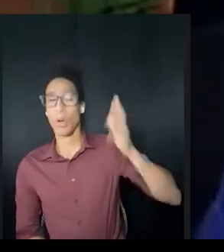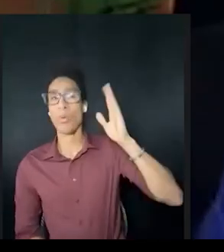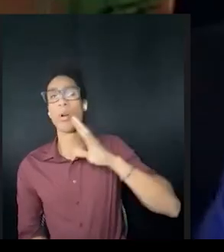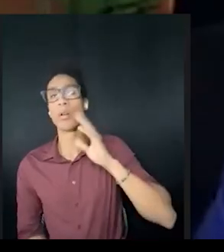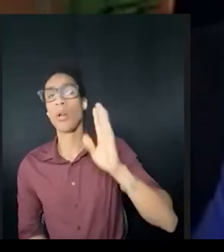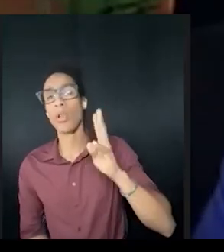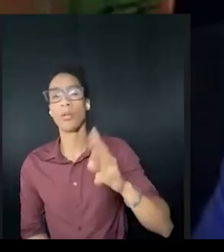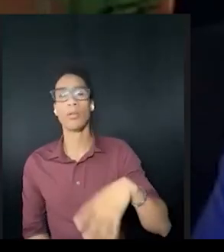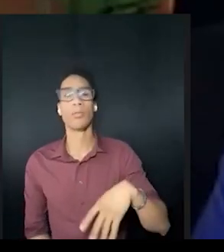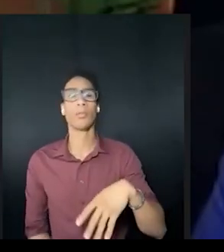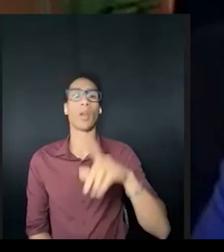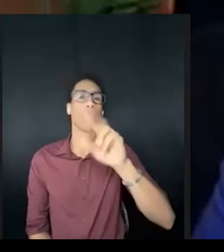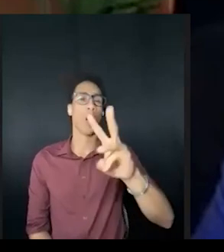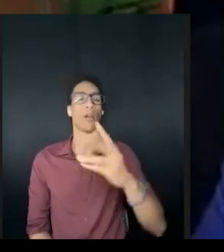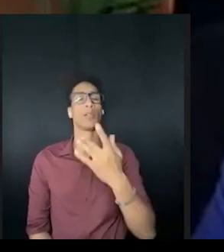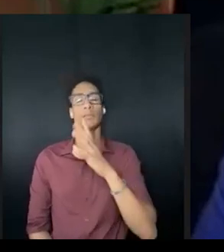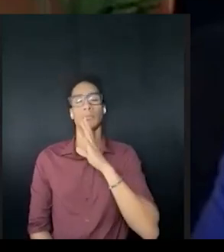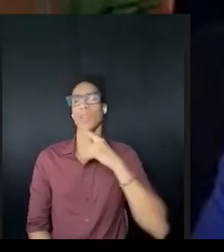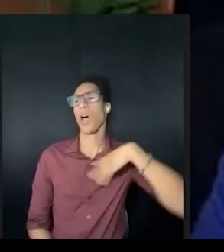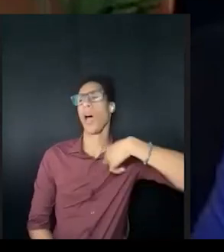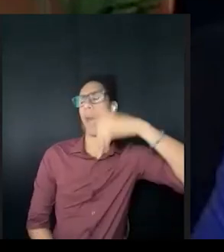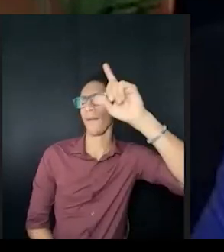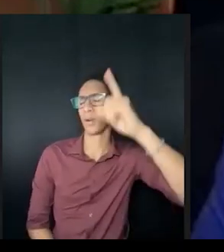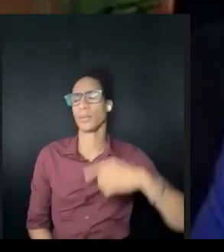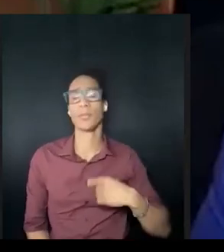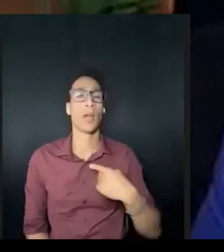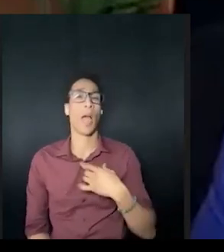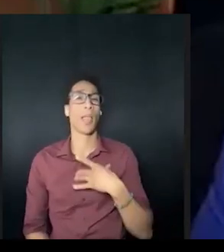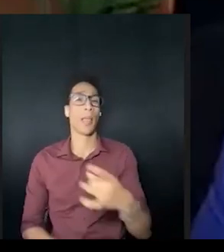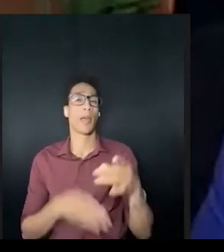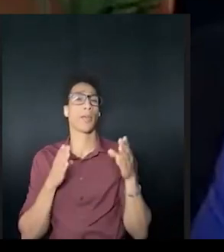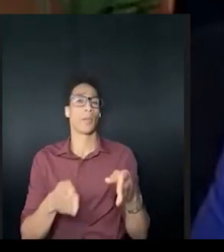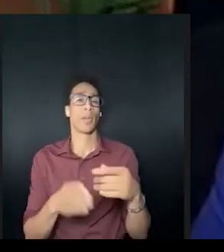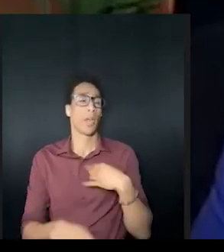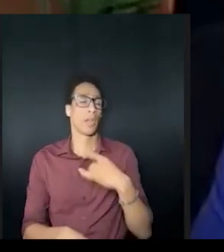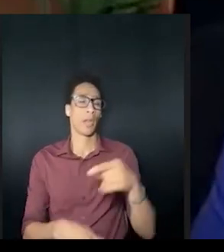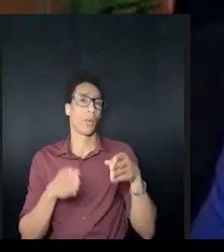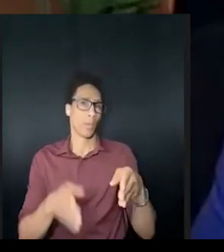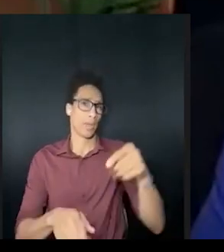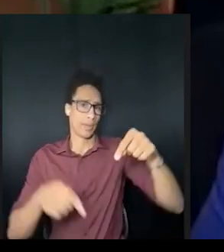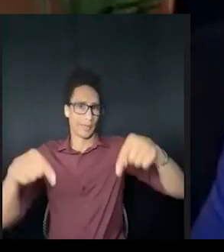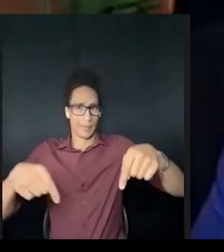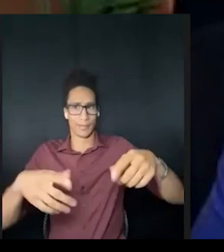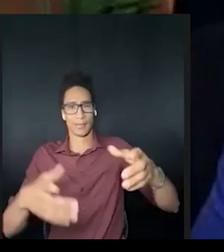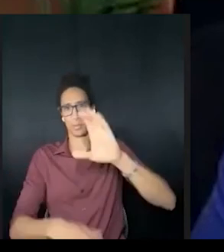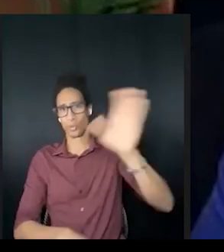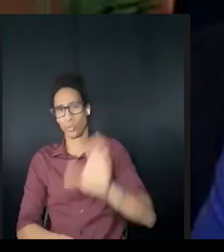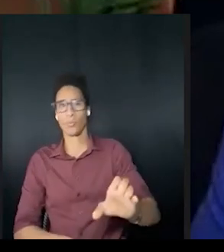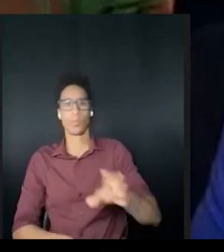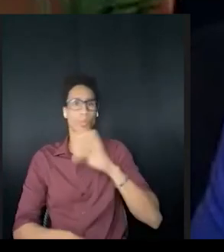can go first. I think that, you know, I like the way, you know, I like the way this was done. I think